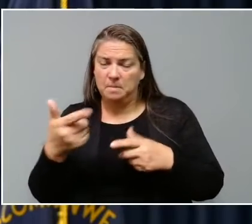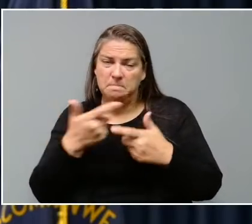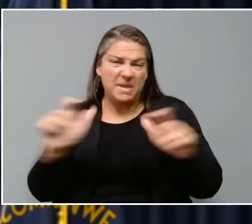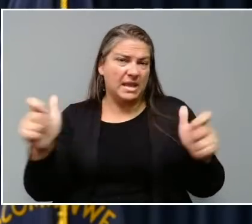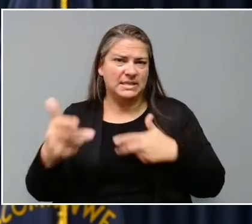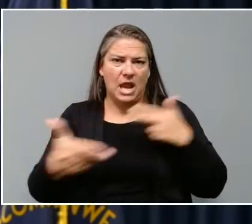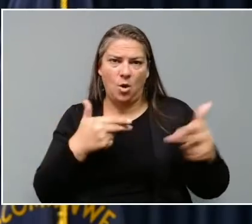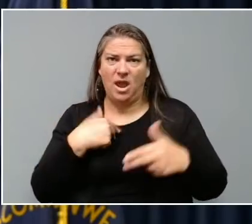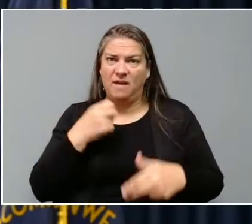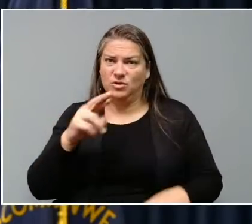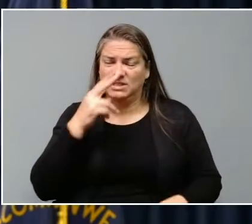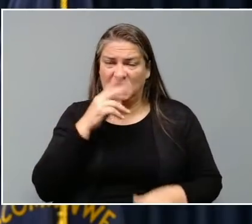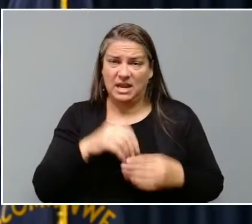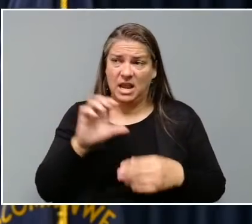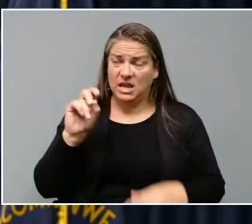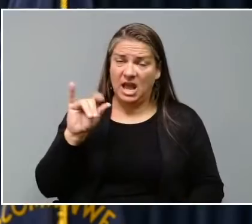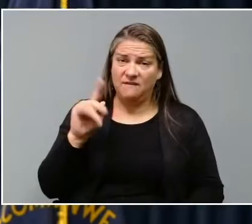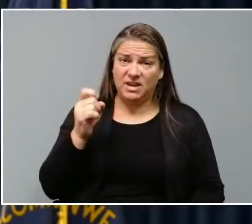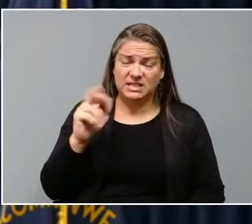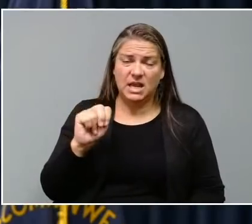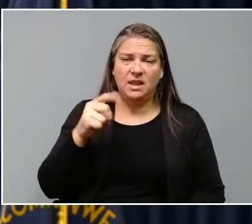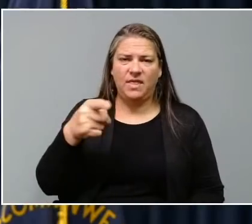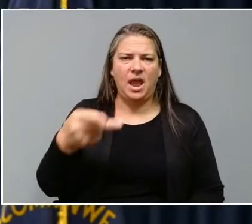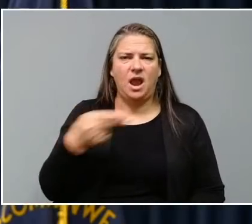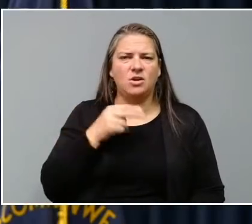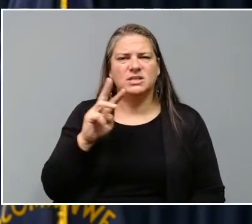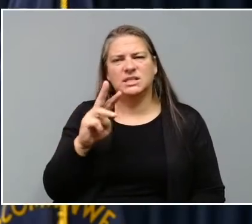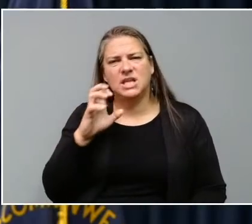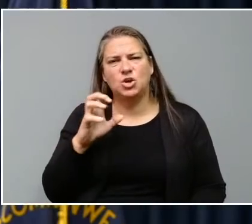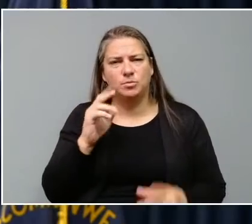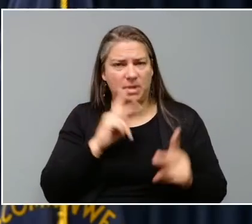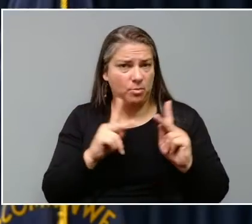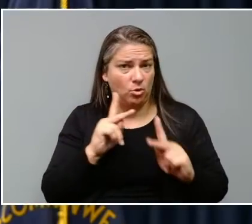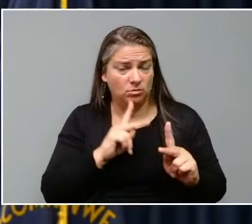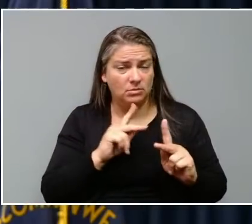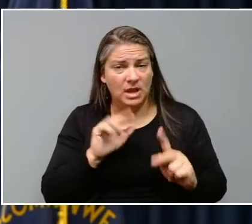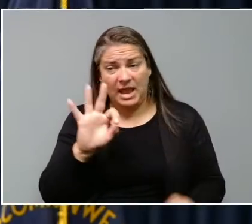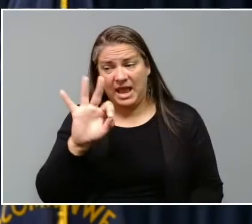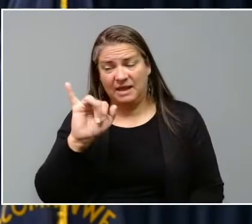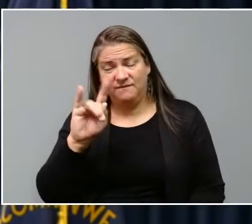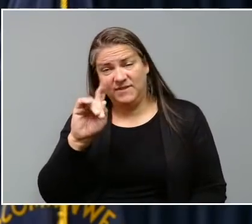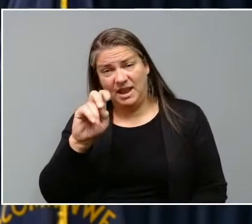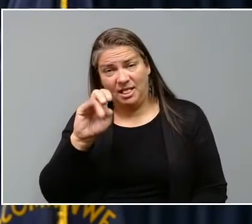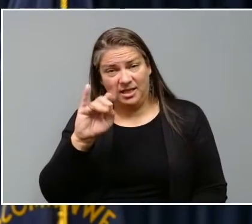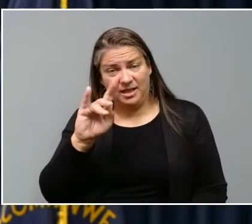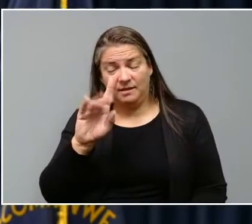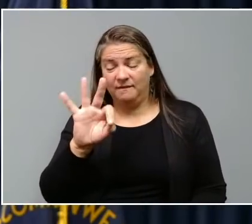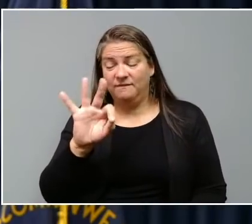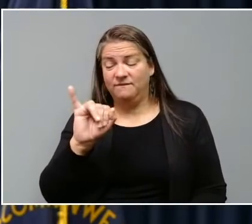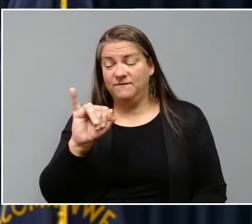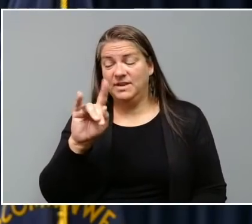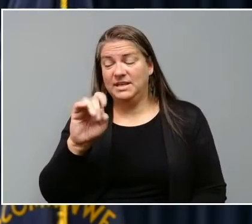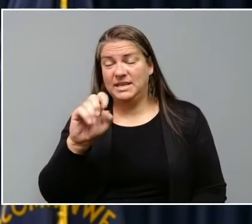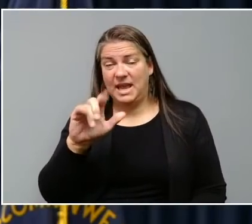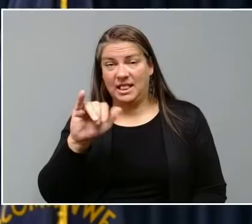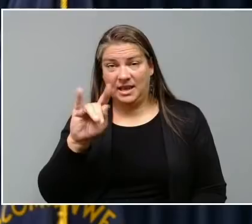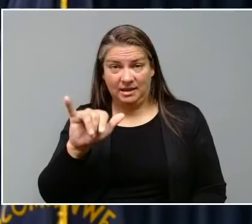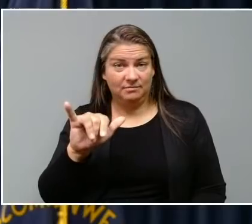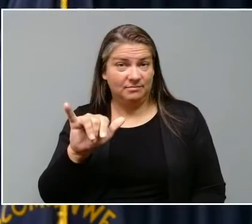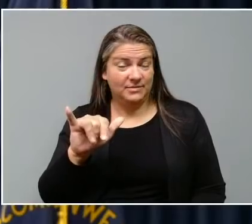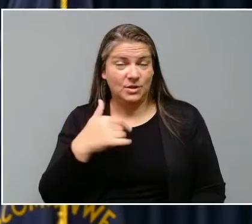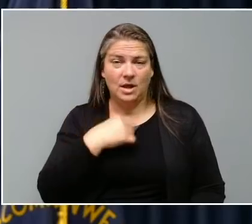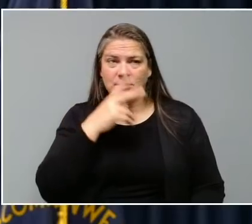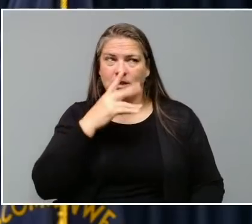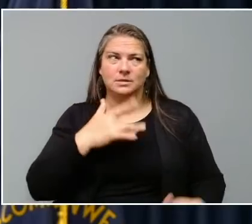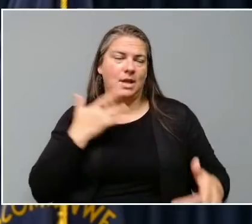In Covington, 600 more people at Fidelity. So we are seeing exciting growth. But I got to tell you, we see more